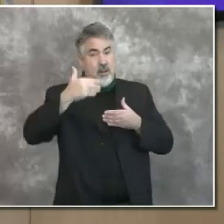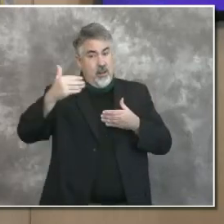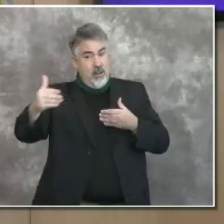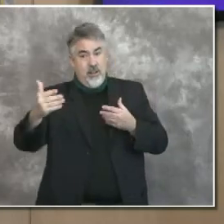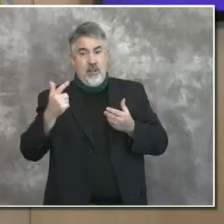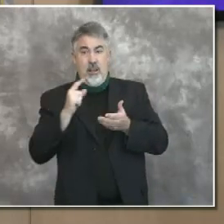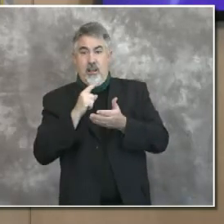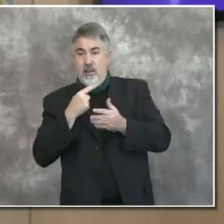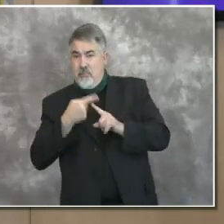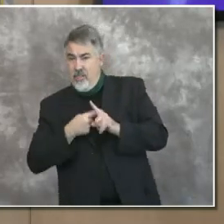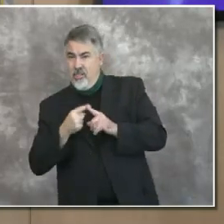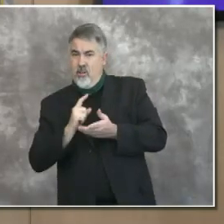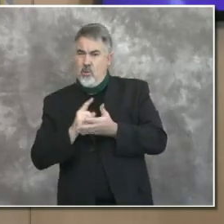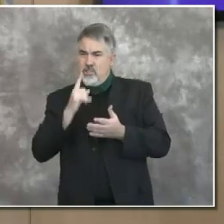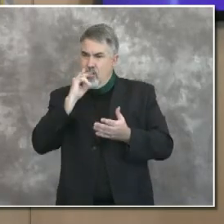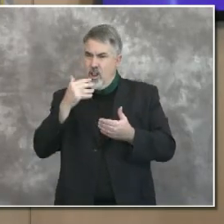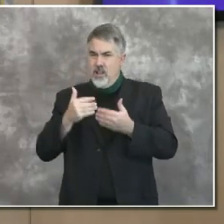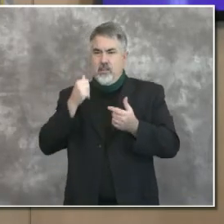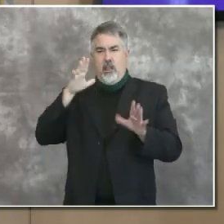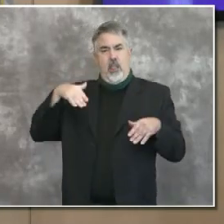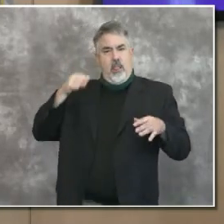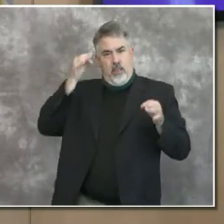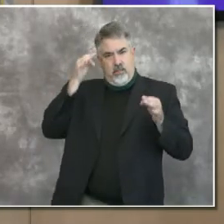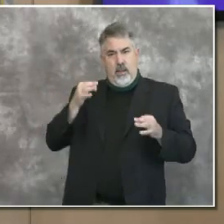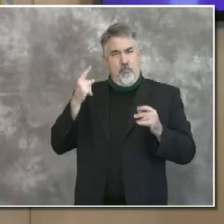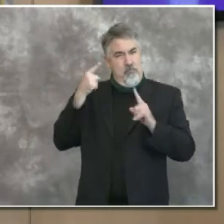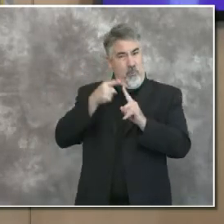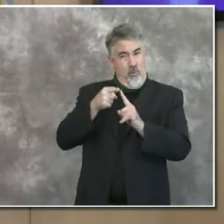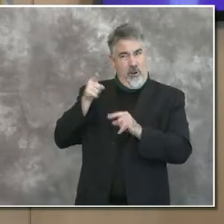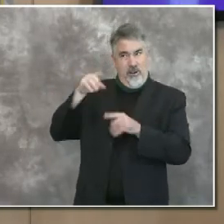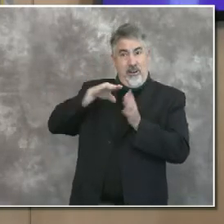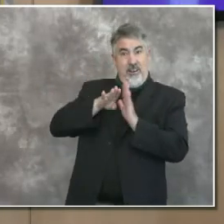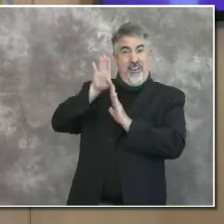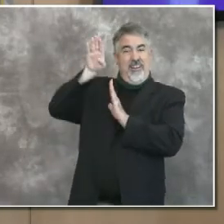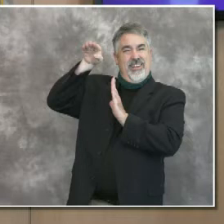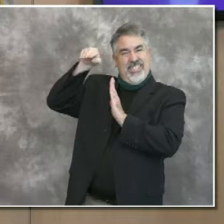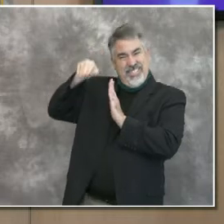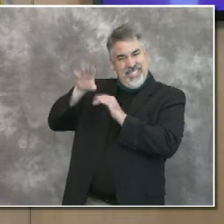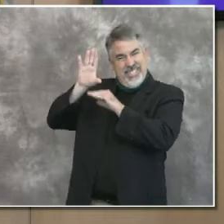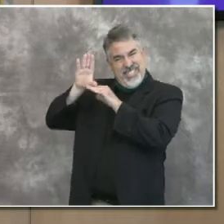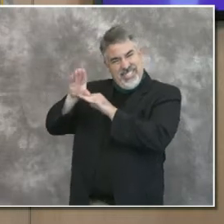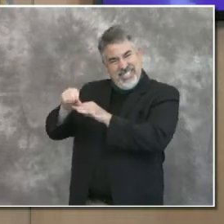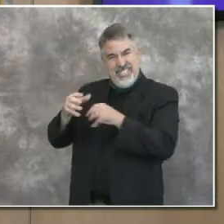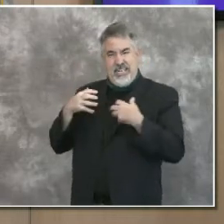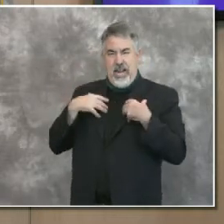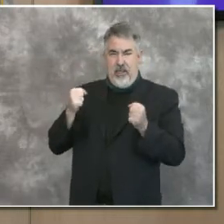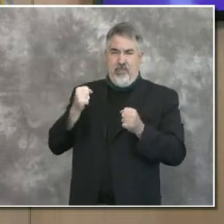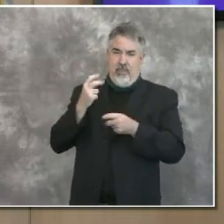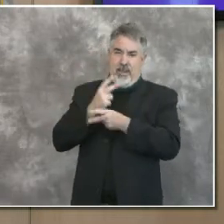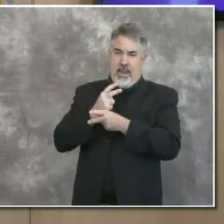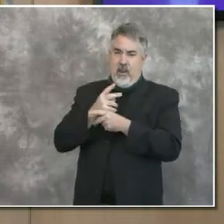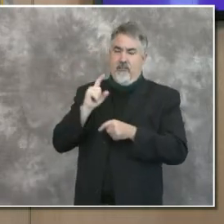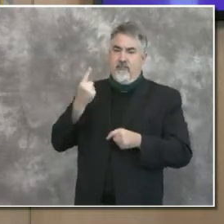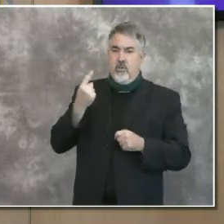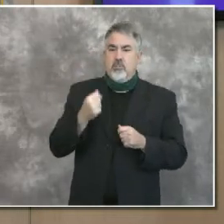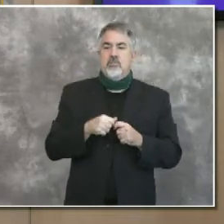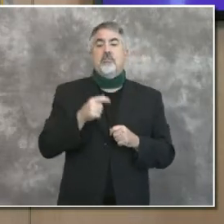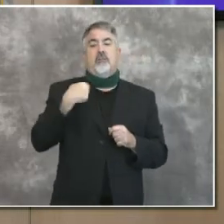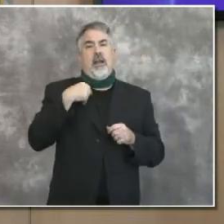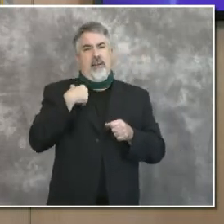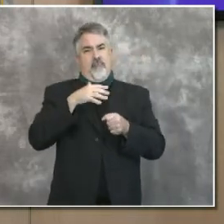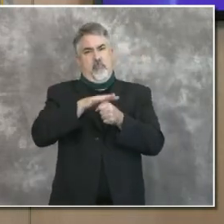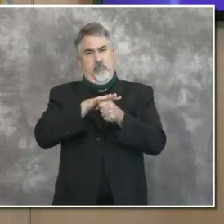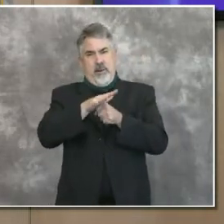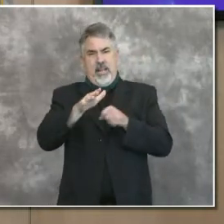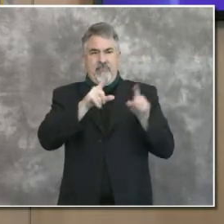to continue to see flattening in terms of our impact on our healthcare system, but also the ability to have in place a robust system for